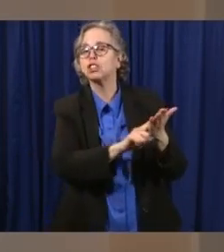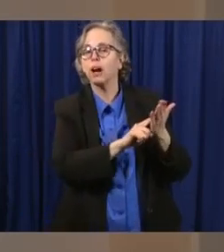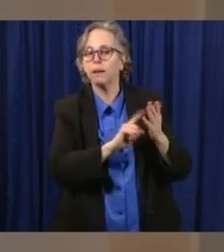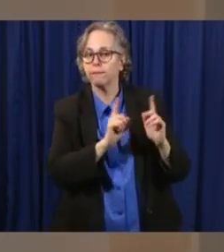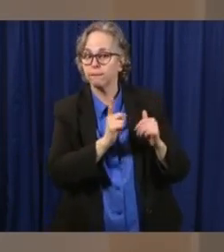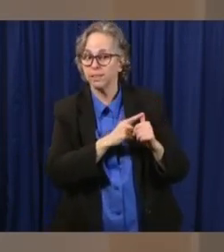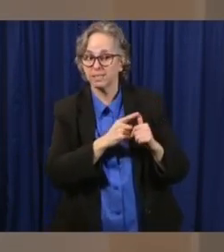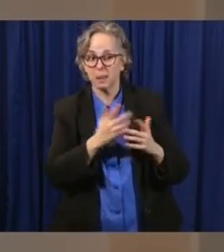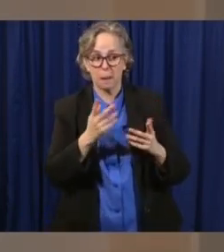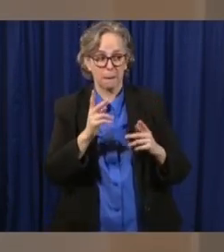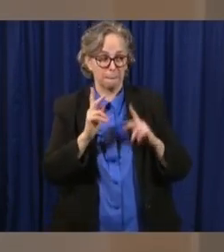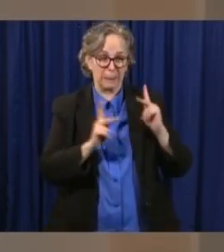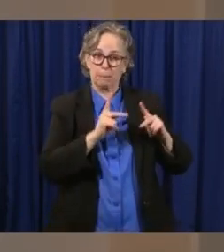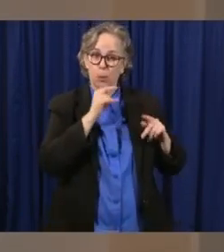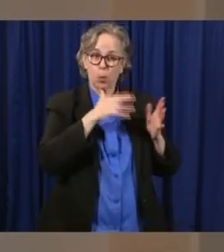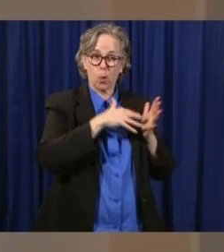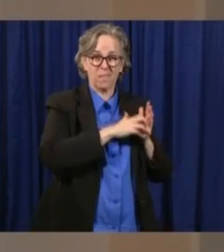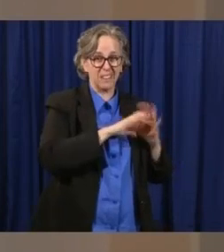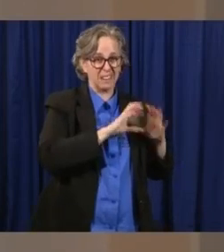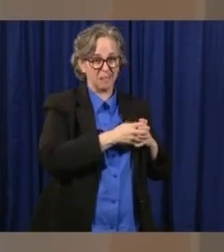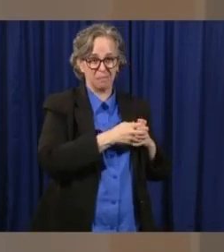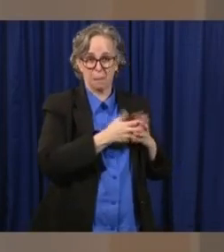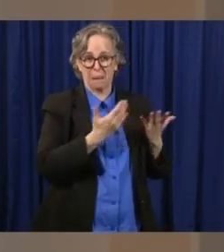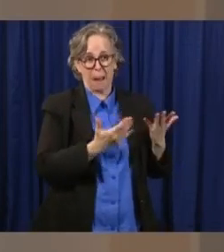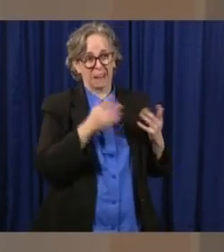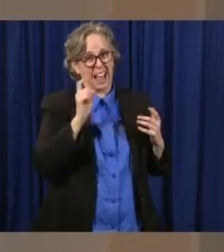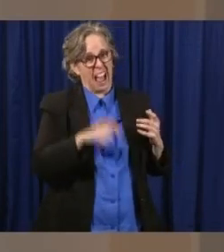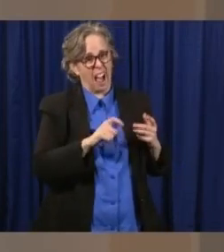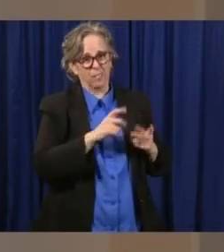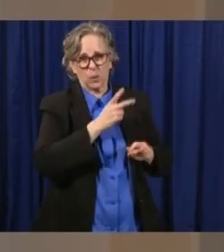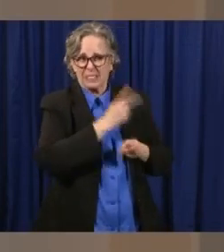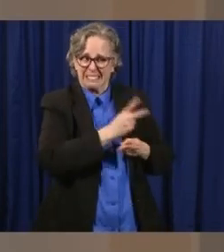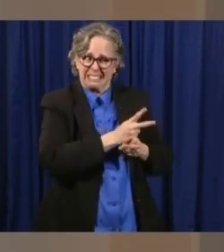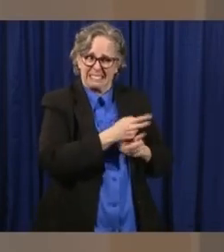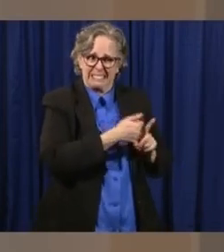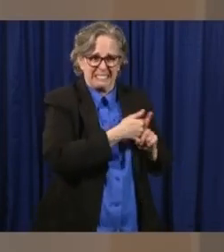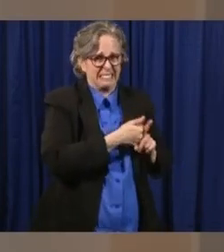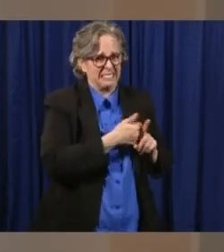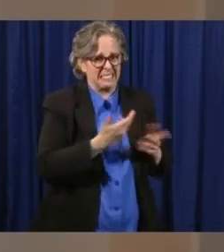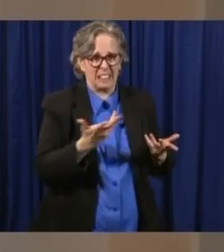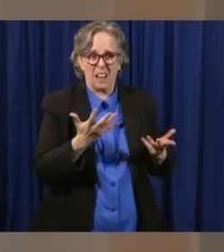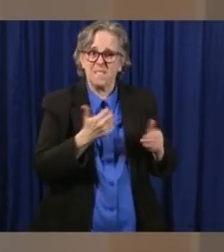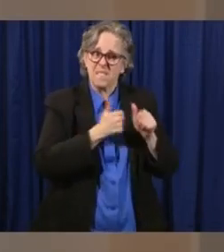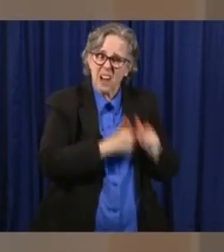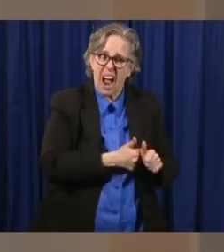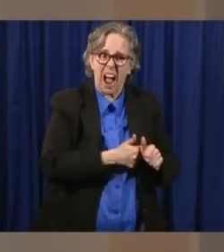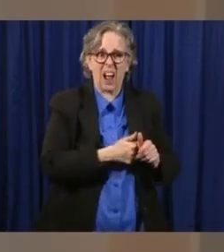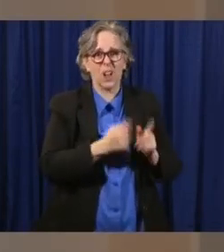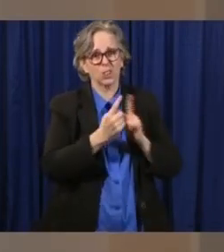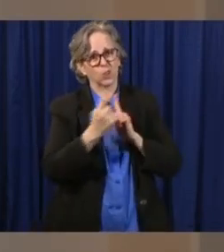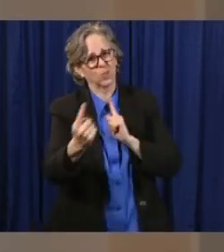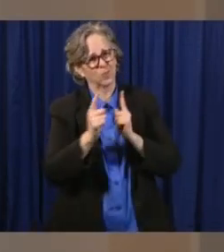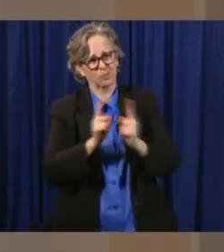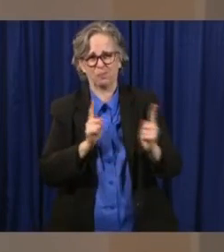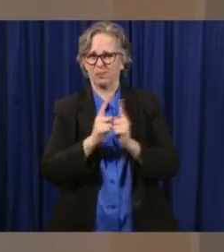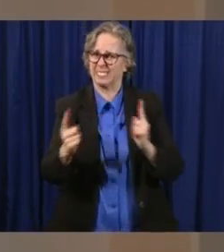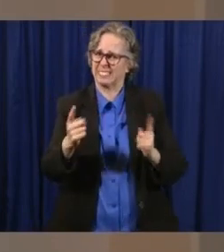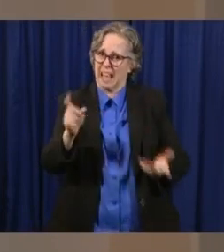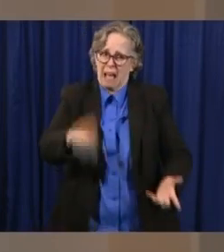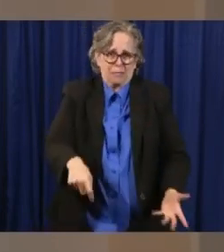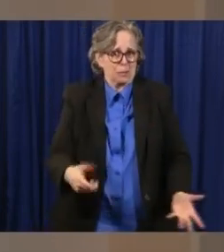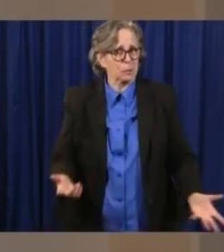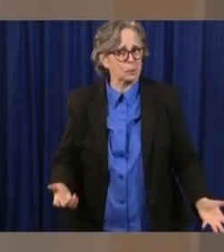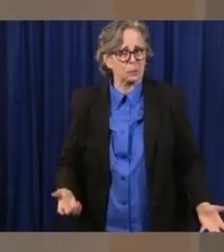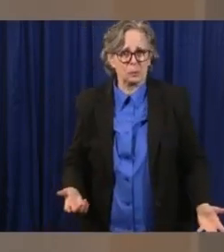they're going to have to continue to take care of themselves and take these precautions. These are all the things that are emerging on these lists